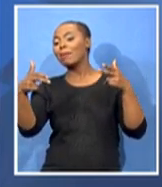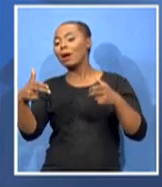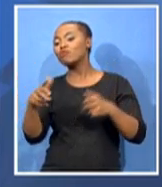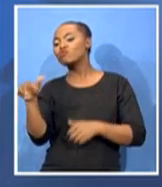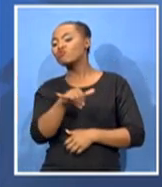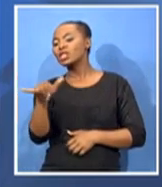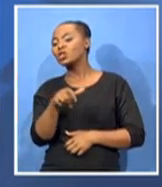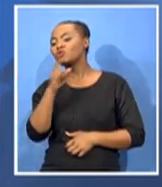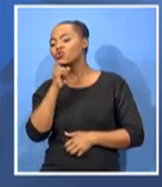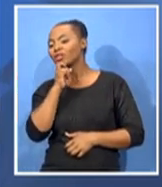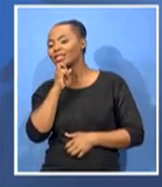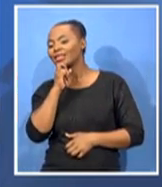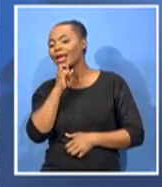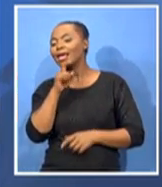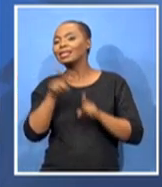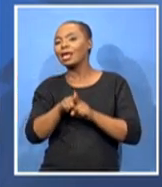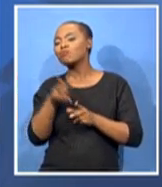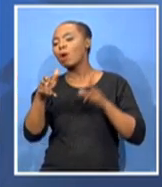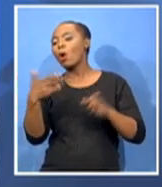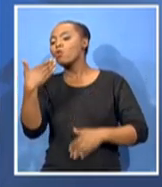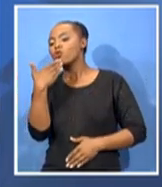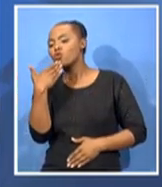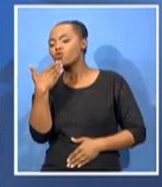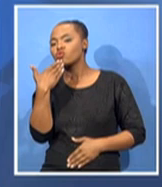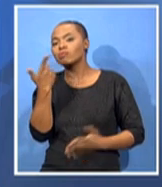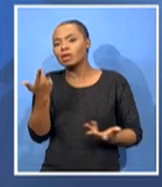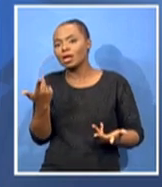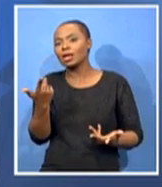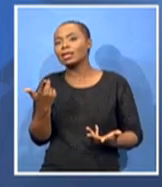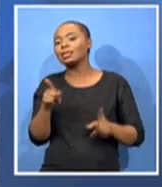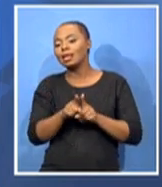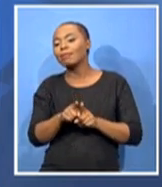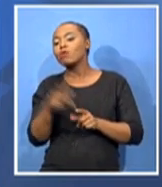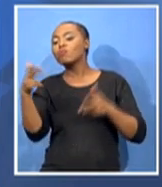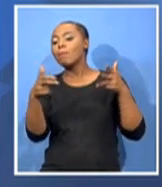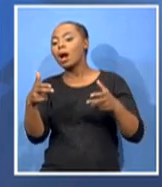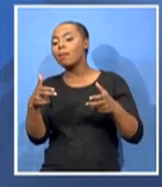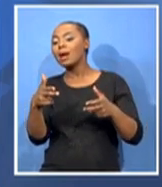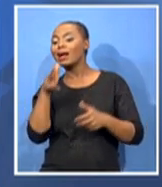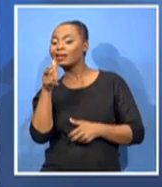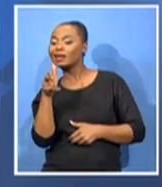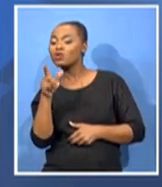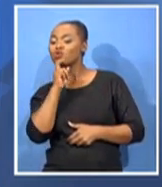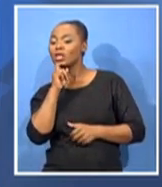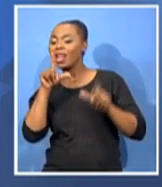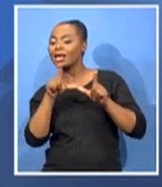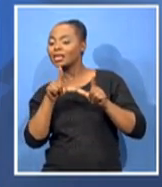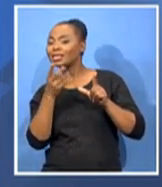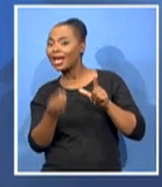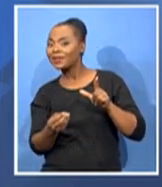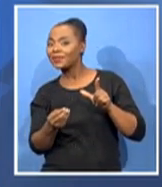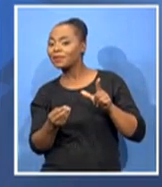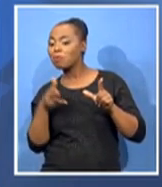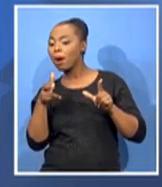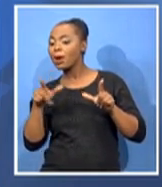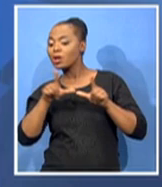determine whether the firearms that were used were indeed licensed or not. But of course, even when we do recover those